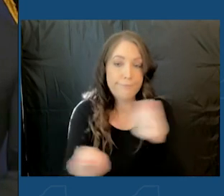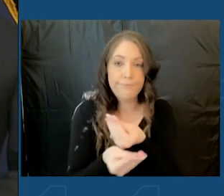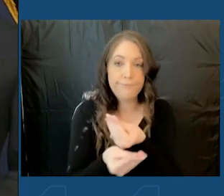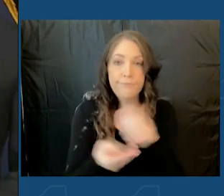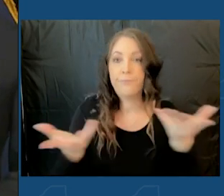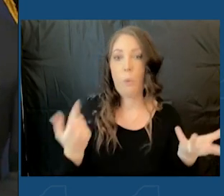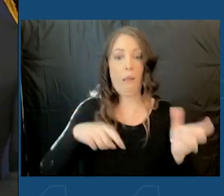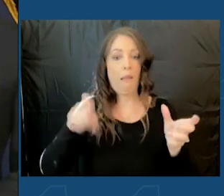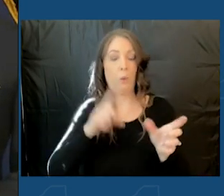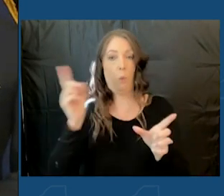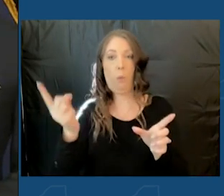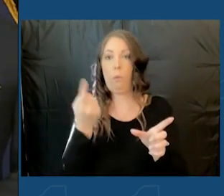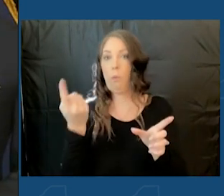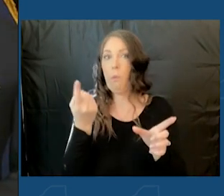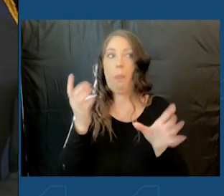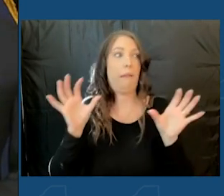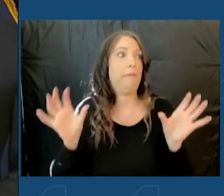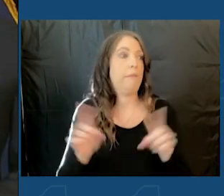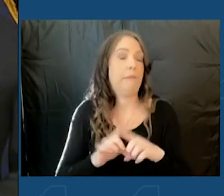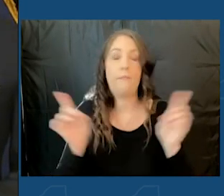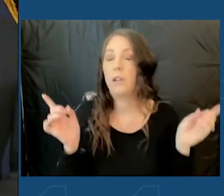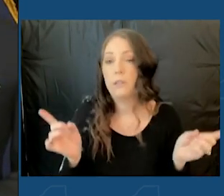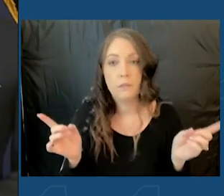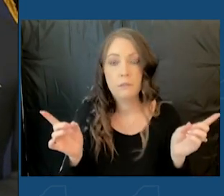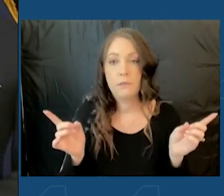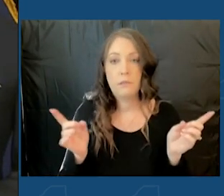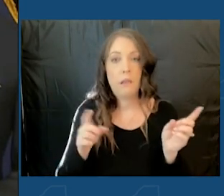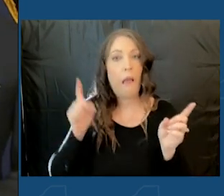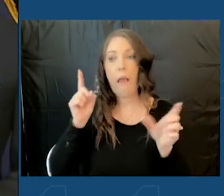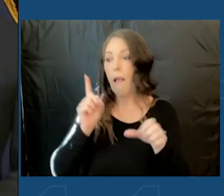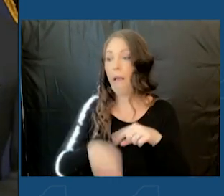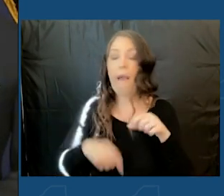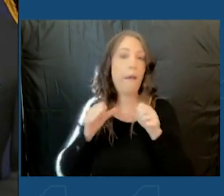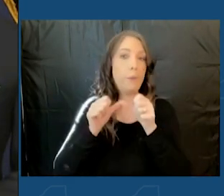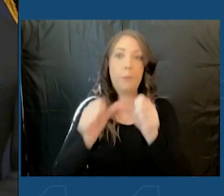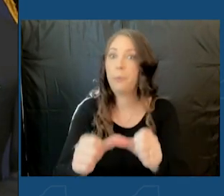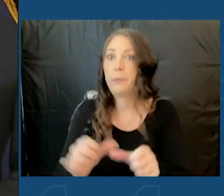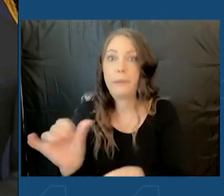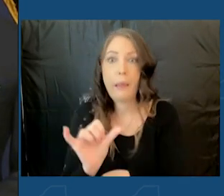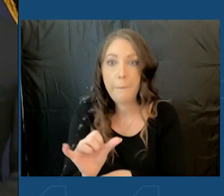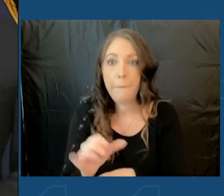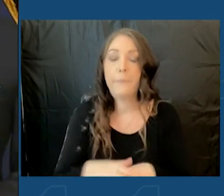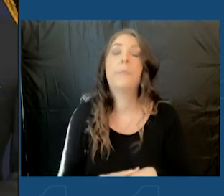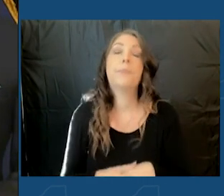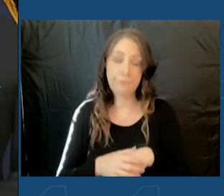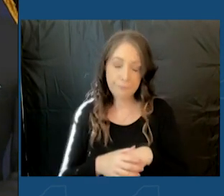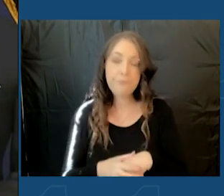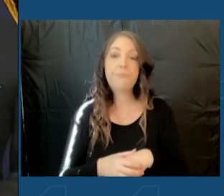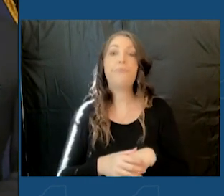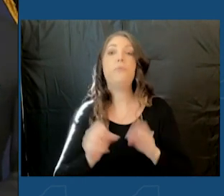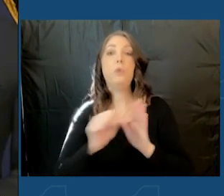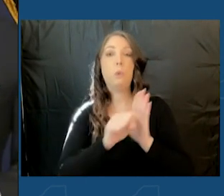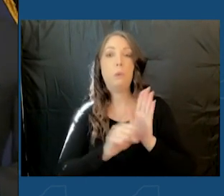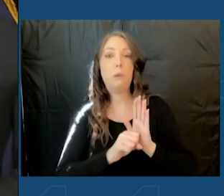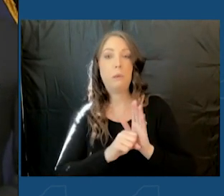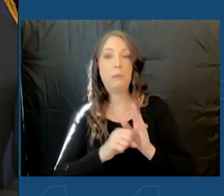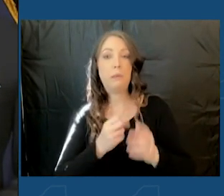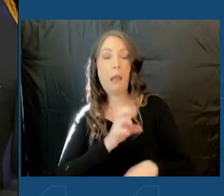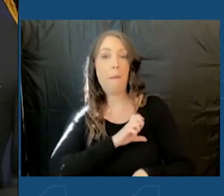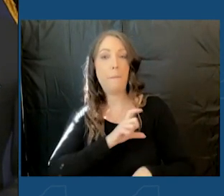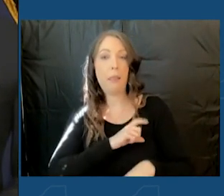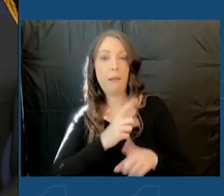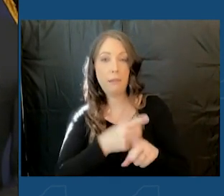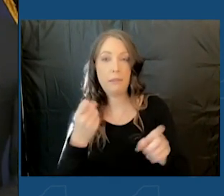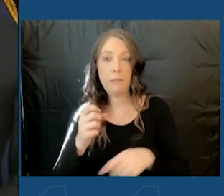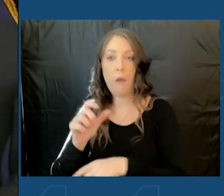is not sustainable. We have to stop this. So police, state police have seized from August 2021 to July